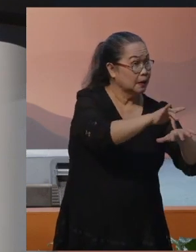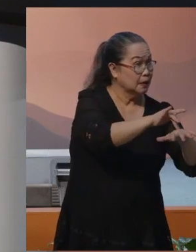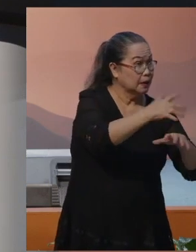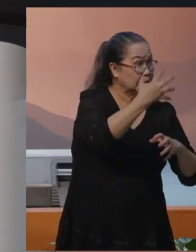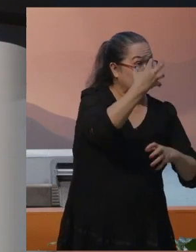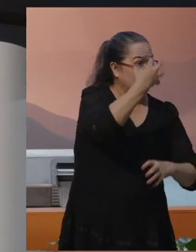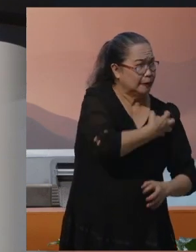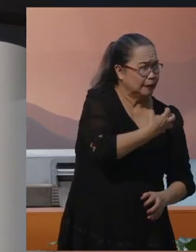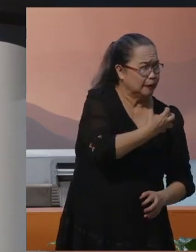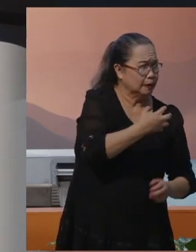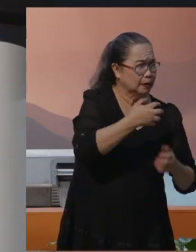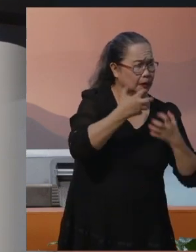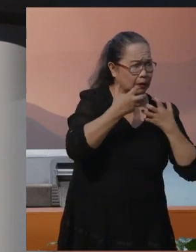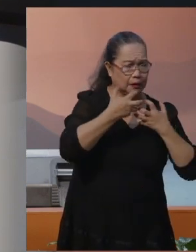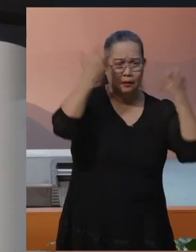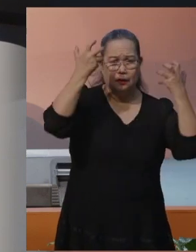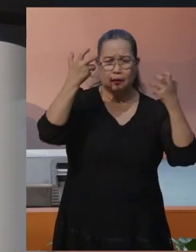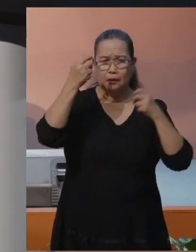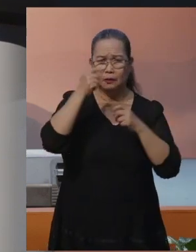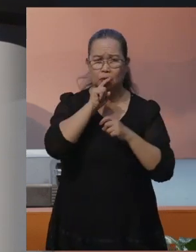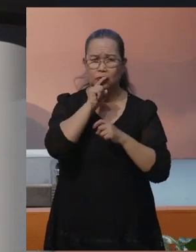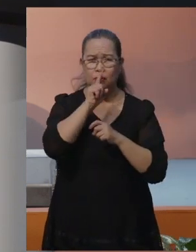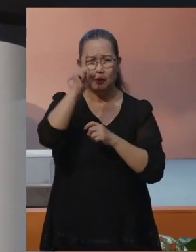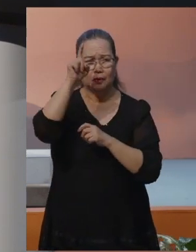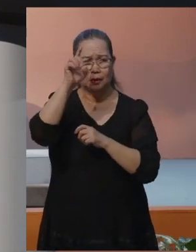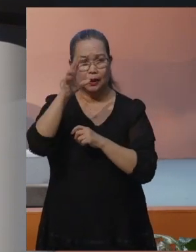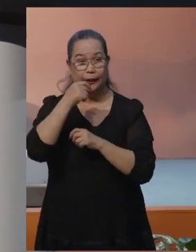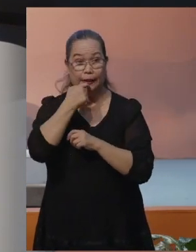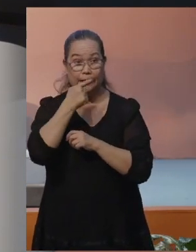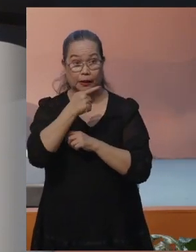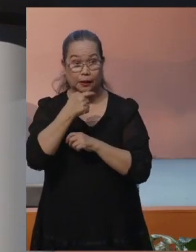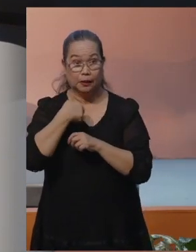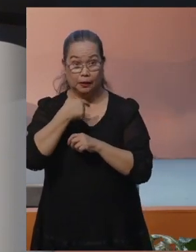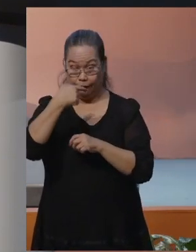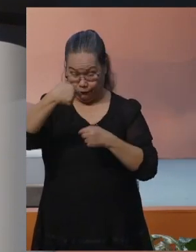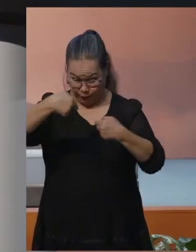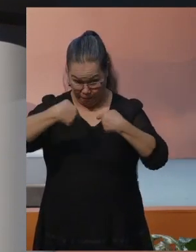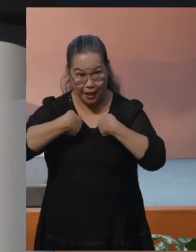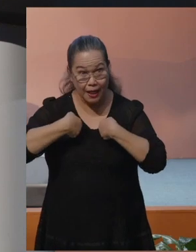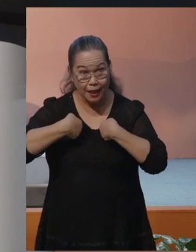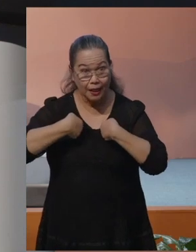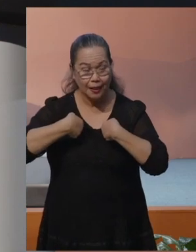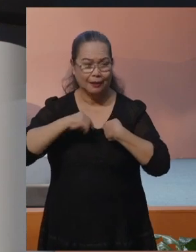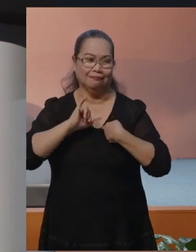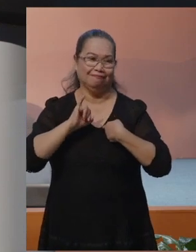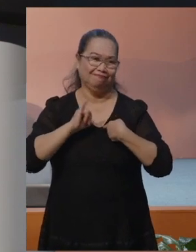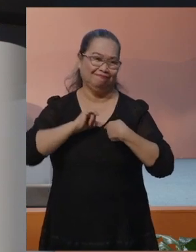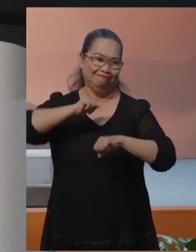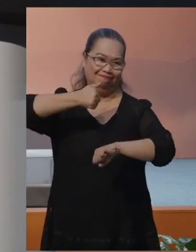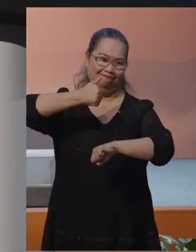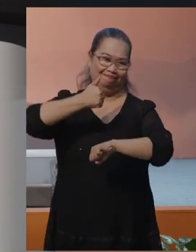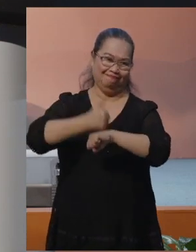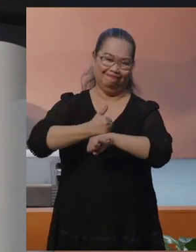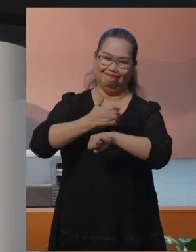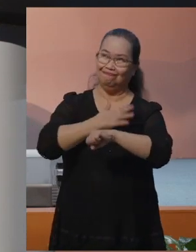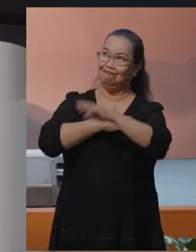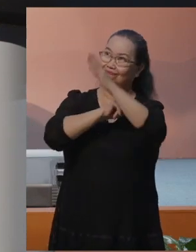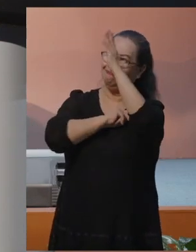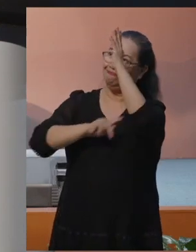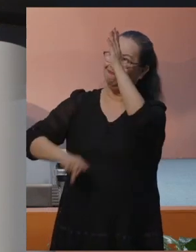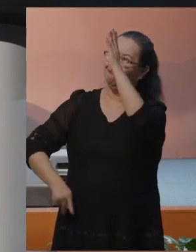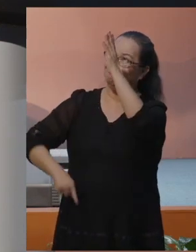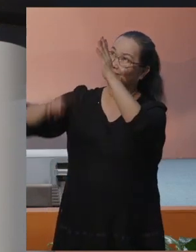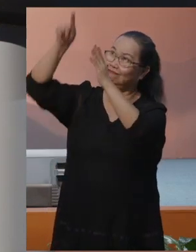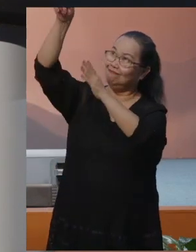wrath and terrify them in his fury, saying, as for me, I have set my king on